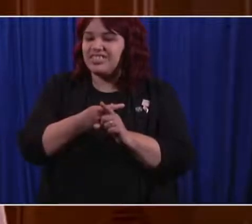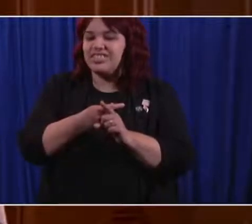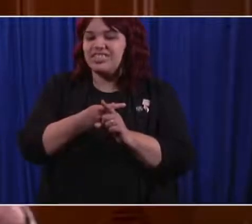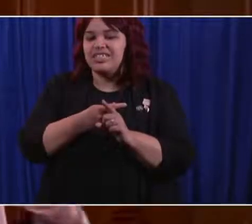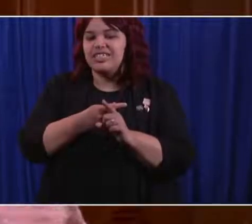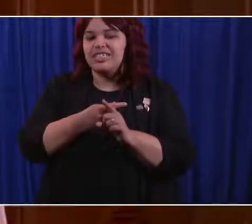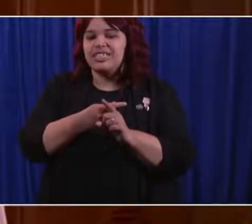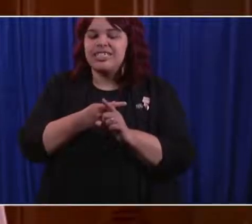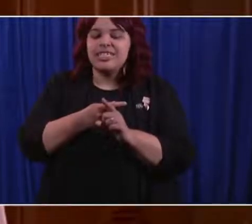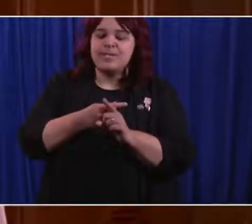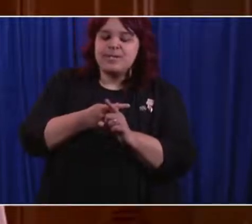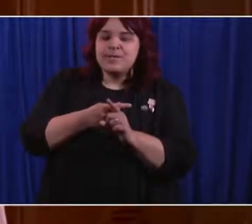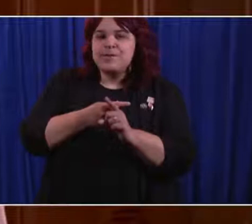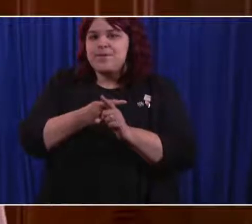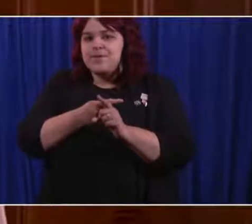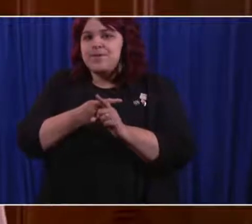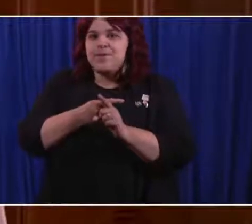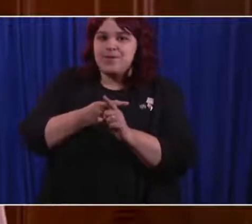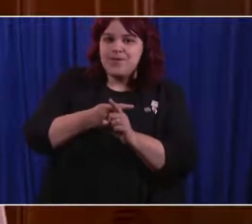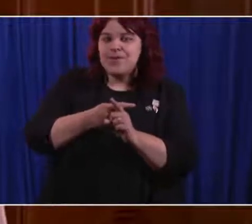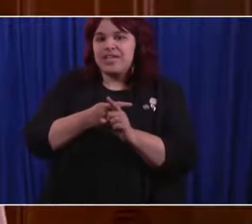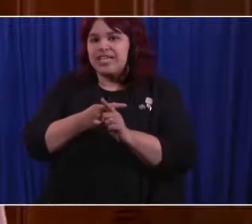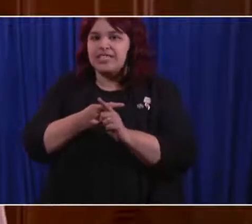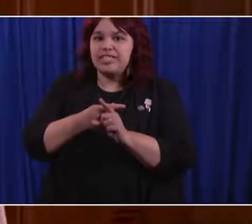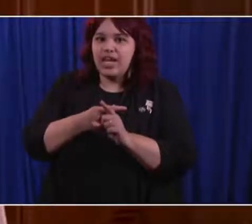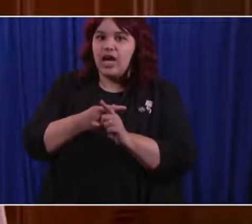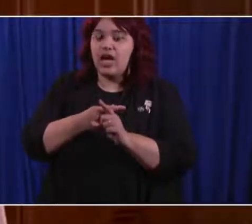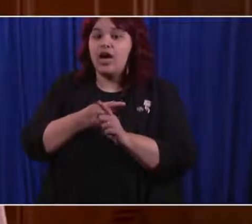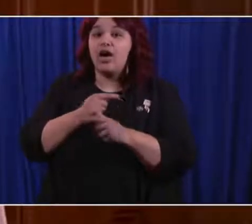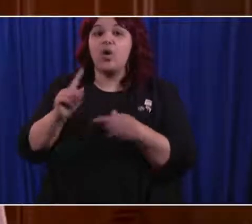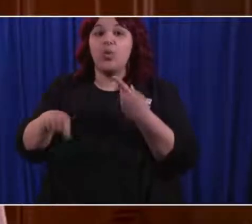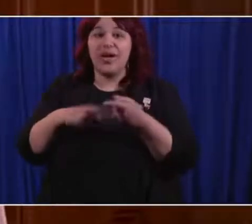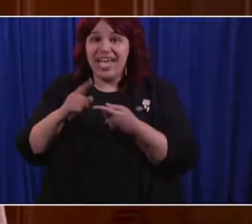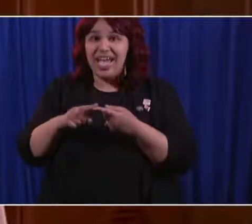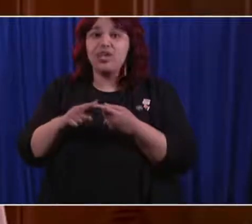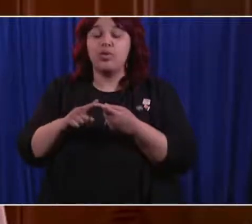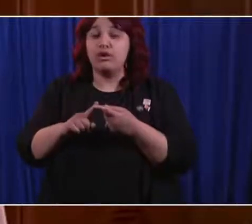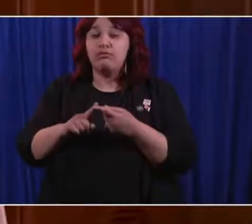reach certain levels of a percentage of that group.